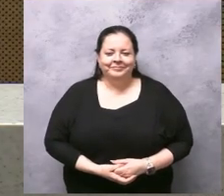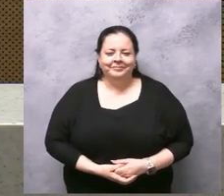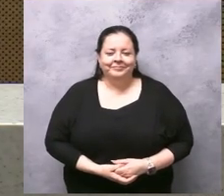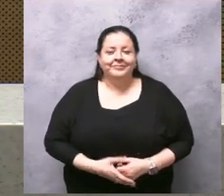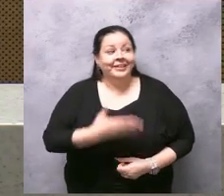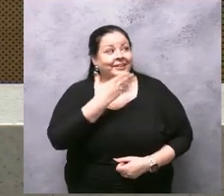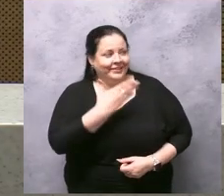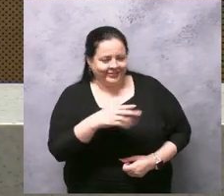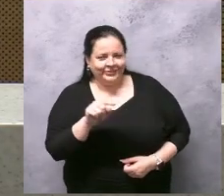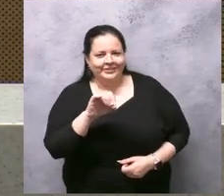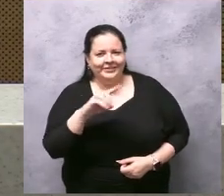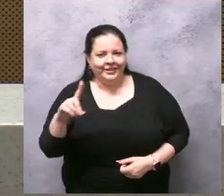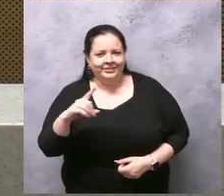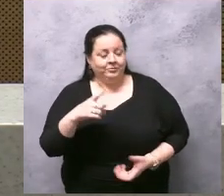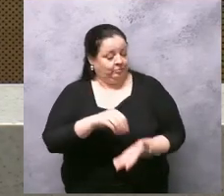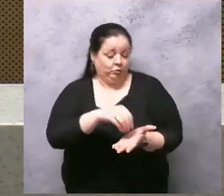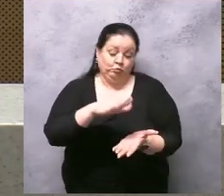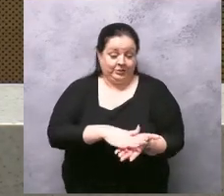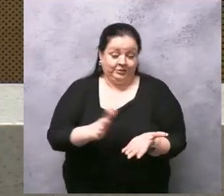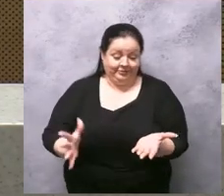Thank you, Todd, for the record.